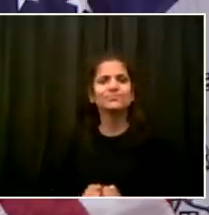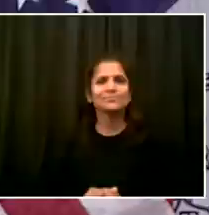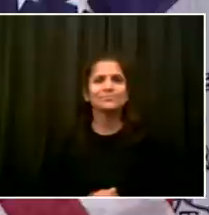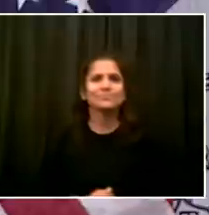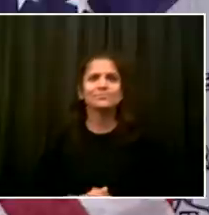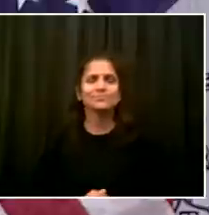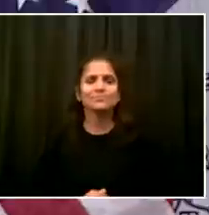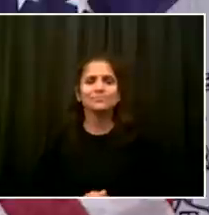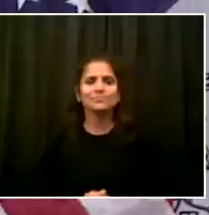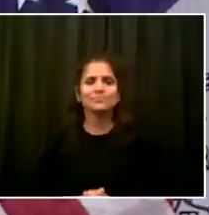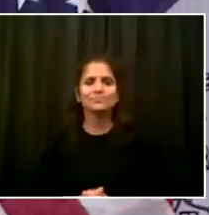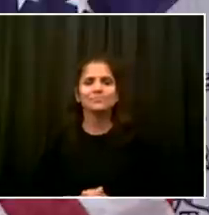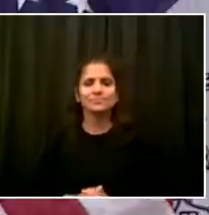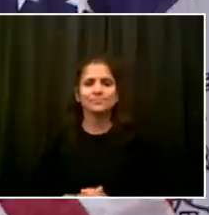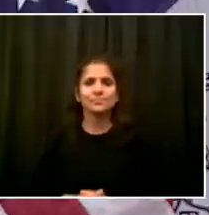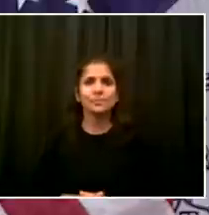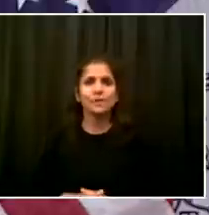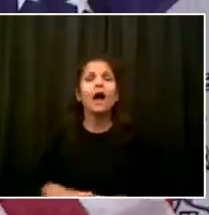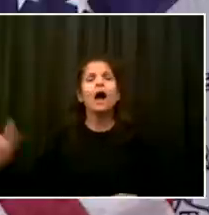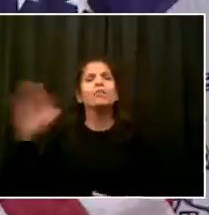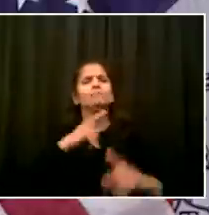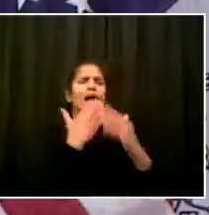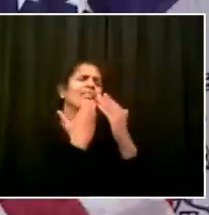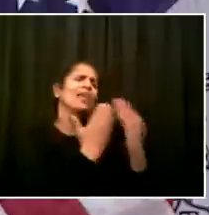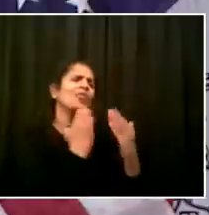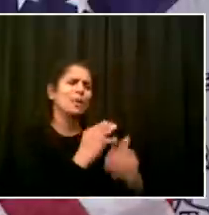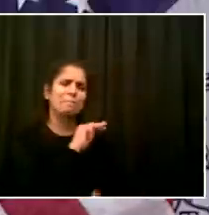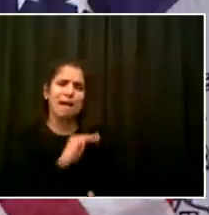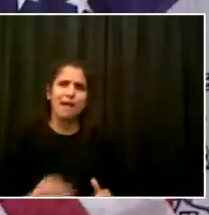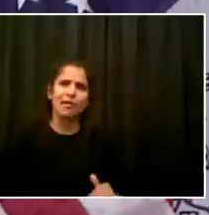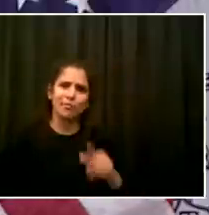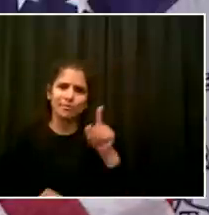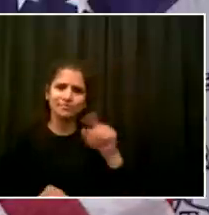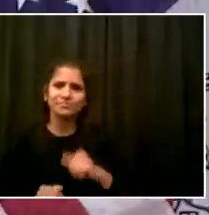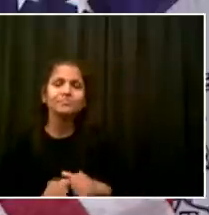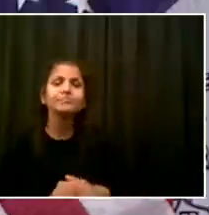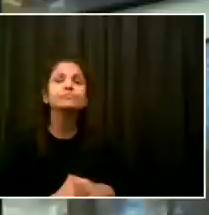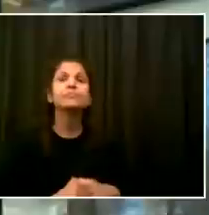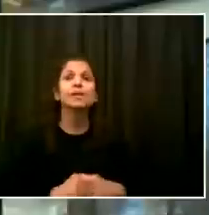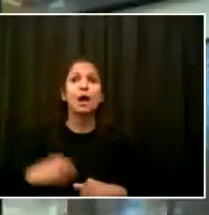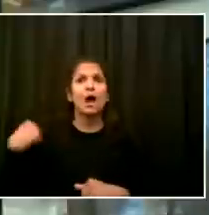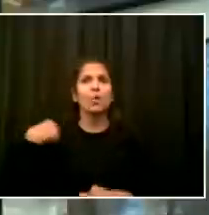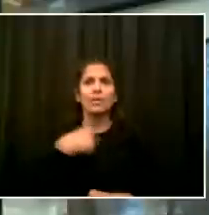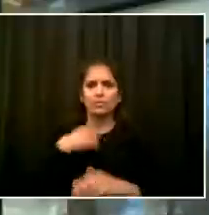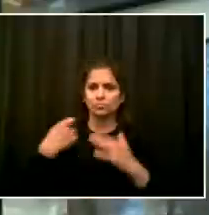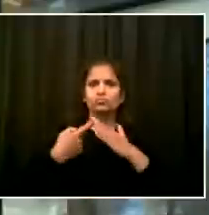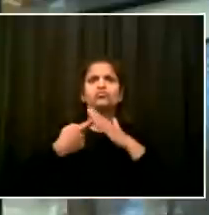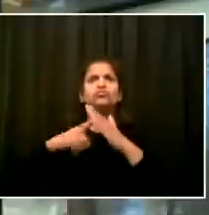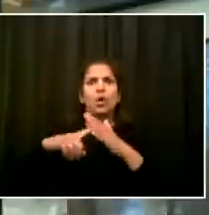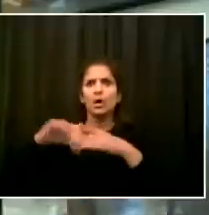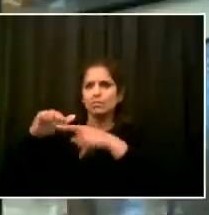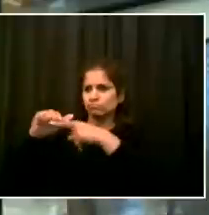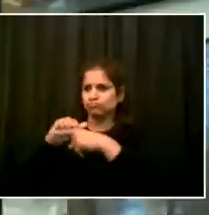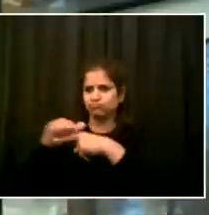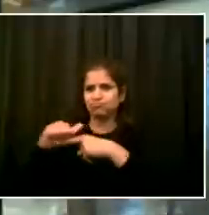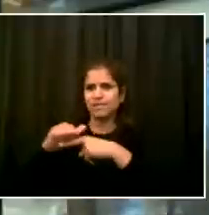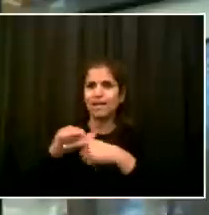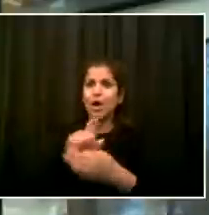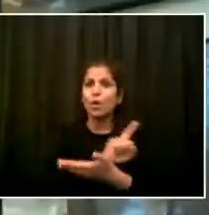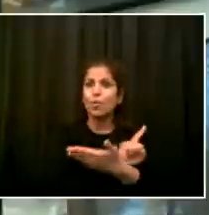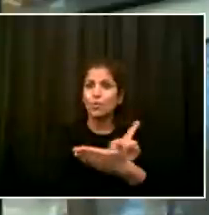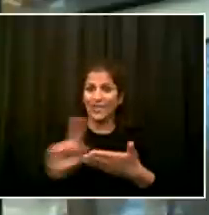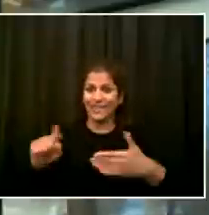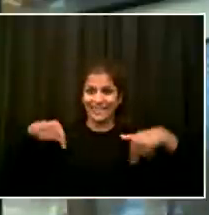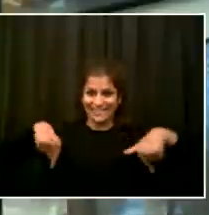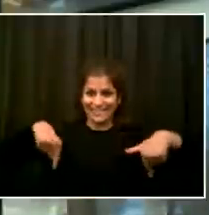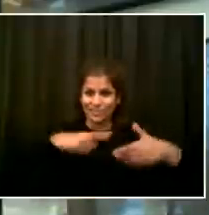Well, thank you, Mayor, and thank you for the question. We started training lifeguards this week. As you know, beach lifeguards are really